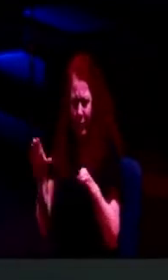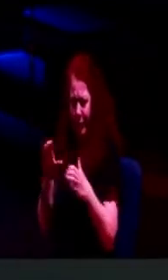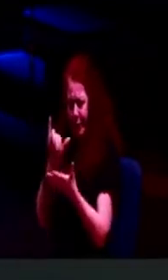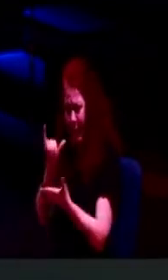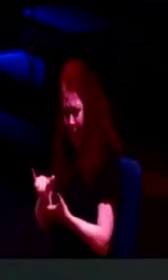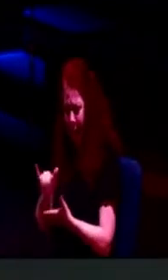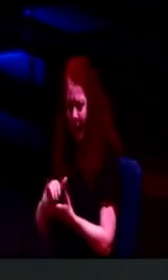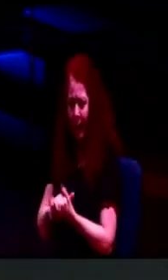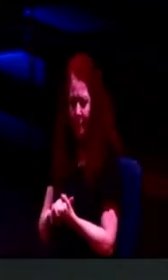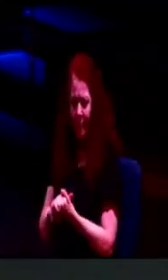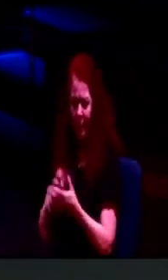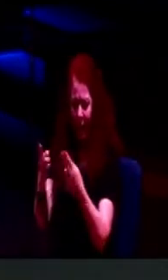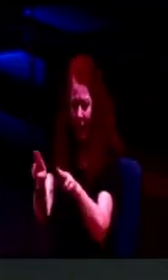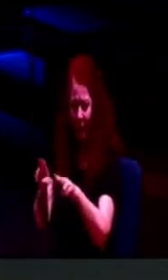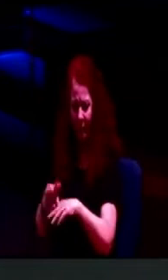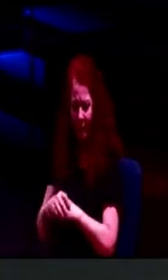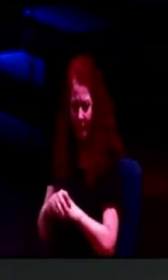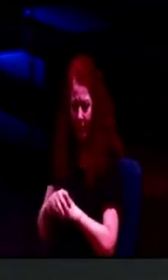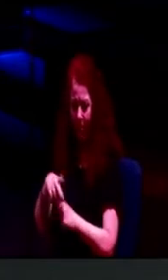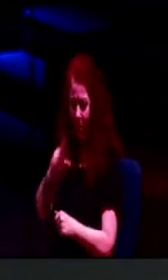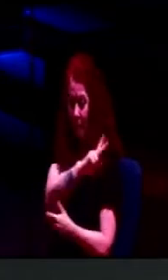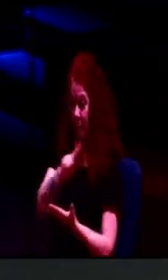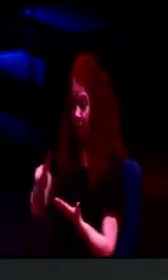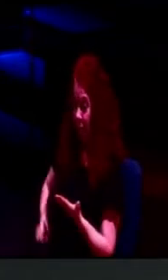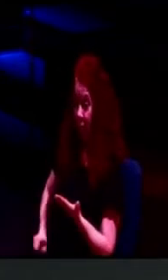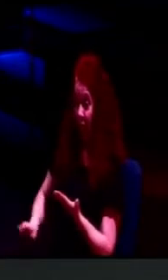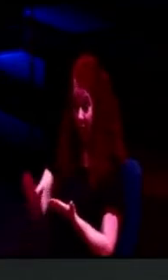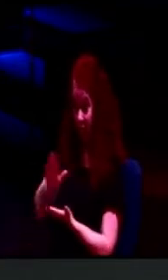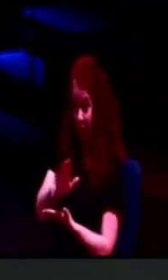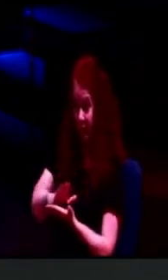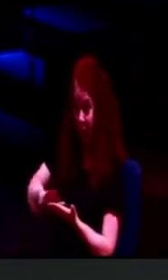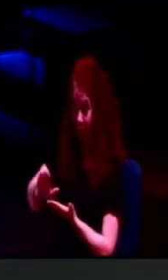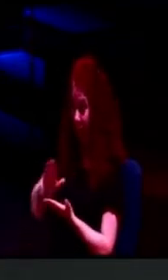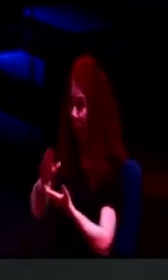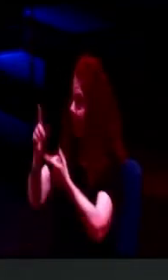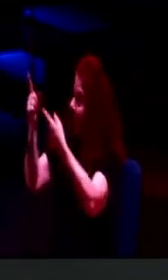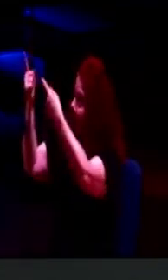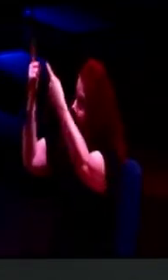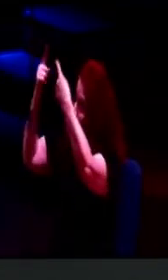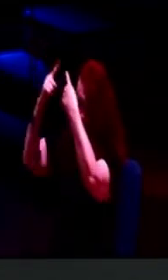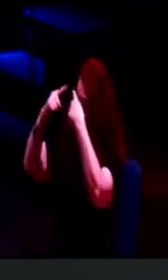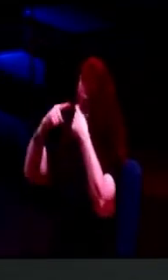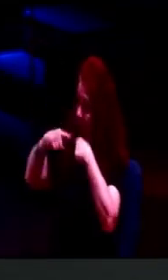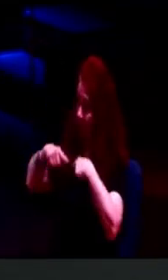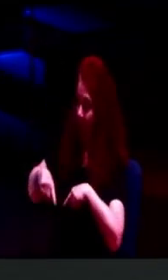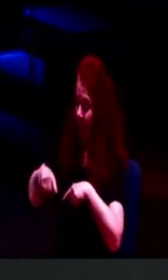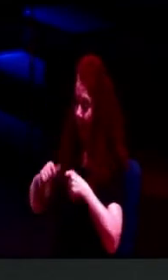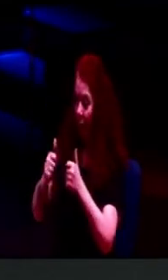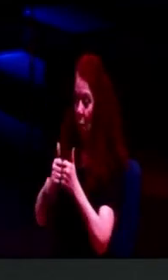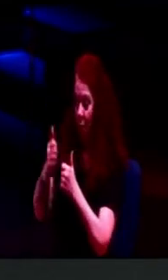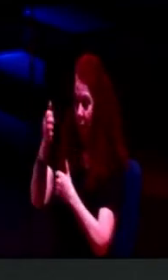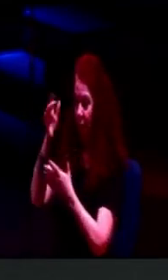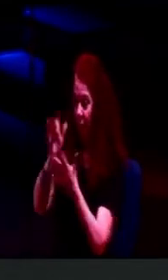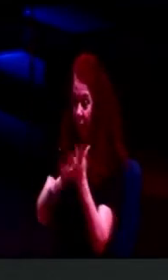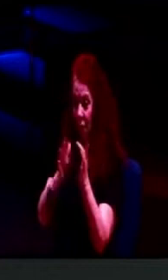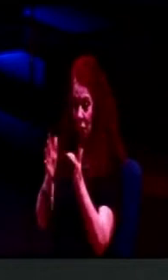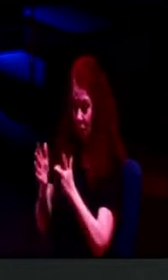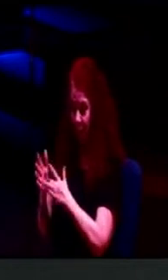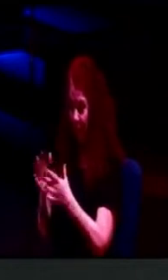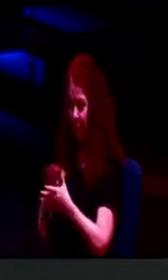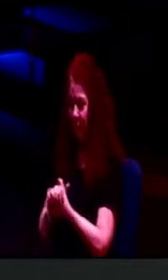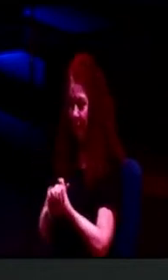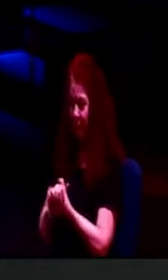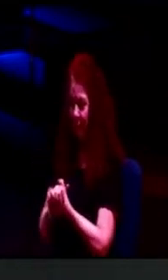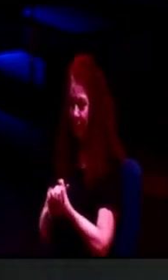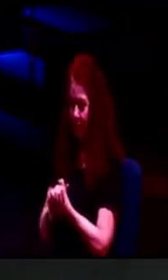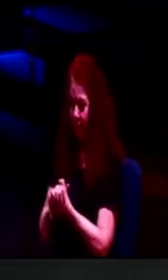Because when Jesus came, the kingdom came with him, right? When he was here, the kingdom was here, and the kingdom began, but it's